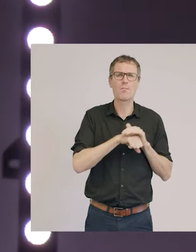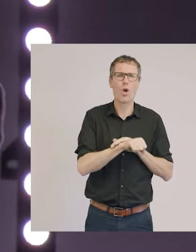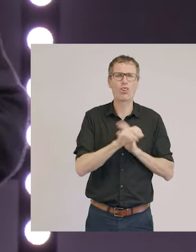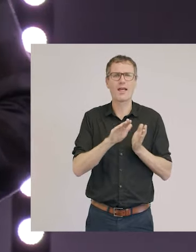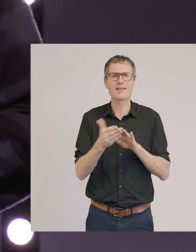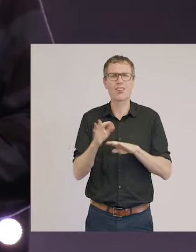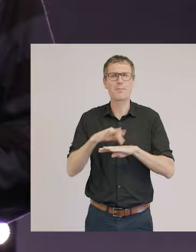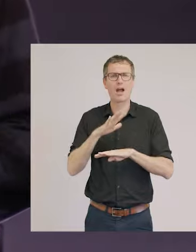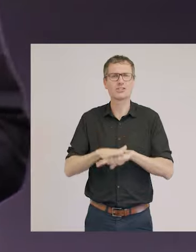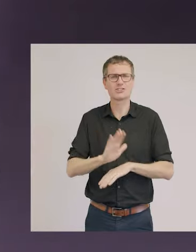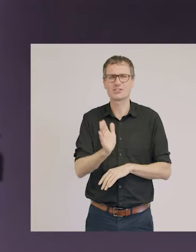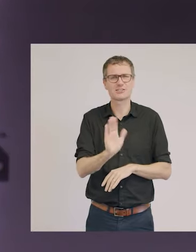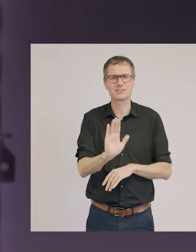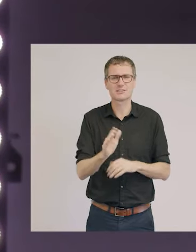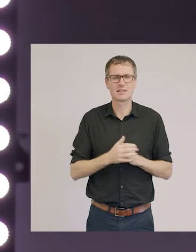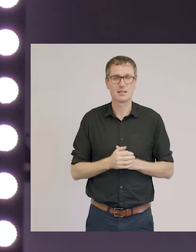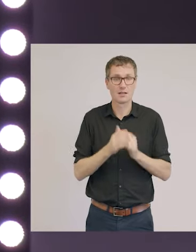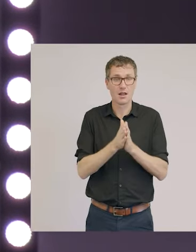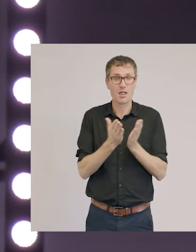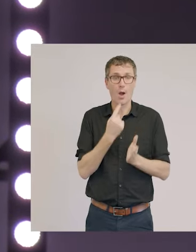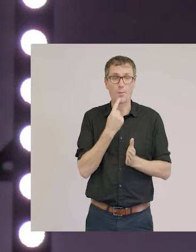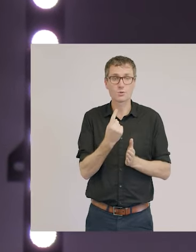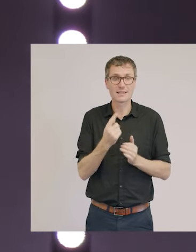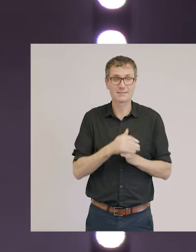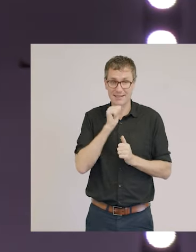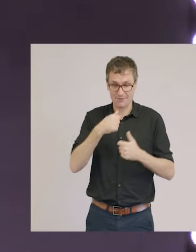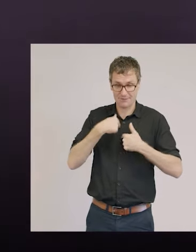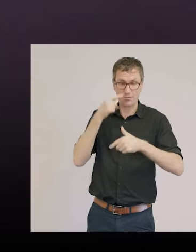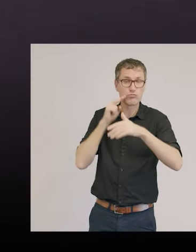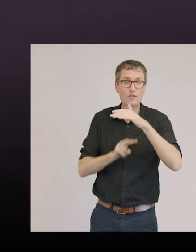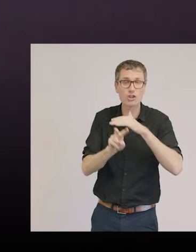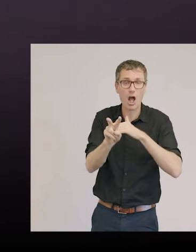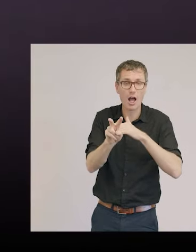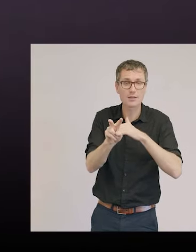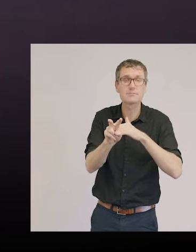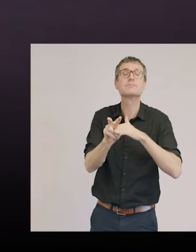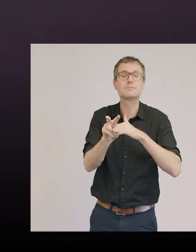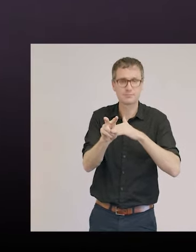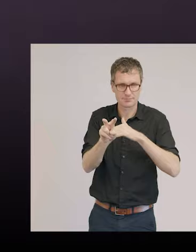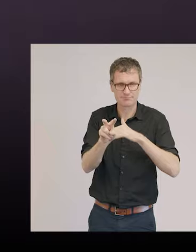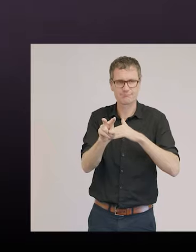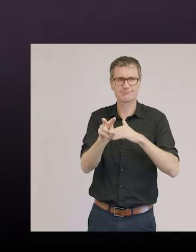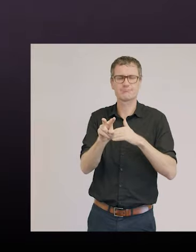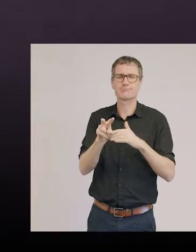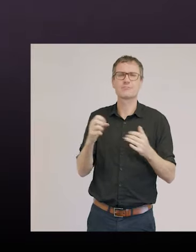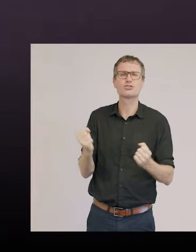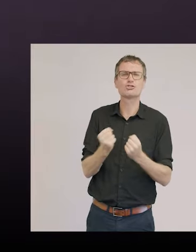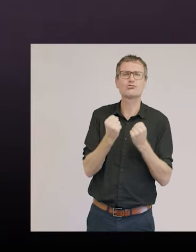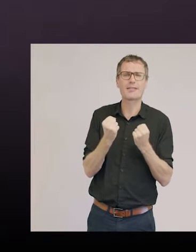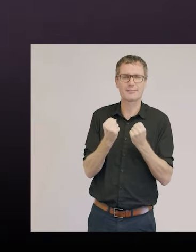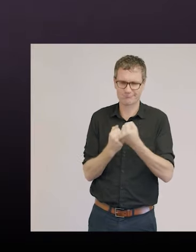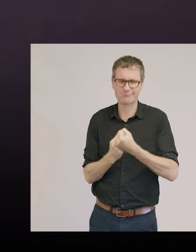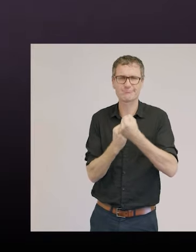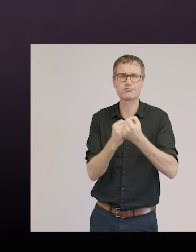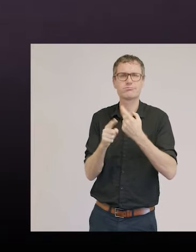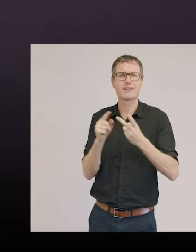and marriage, advice to people. You know, the Bible says in Corinthians, one who prophesies